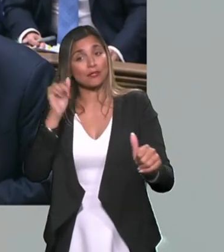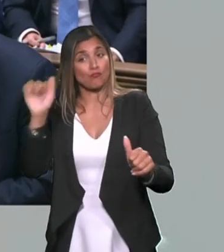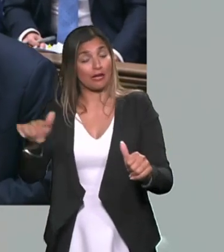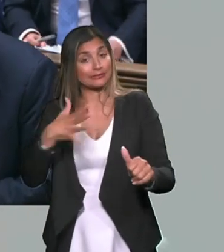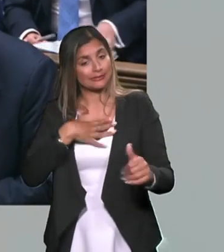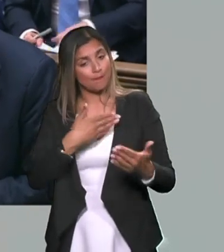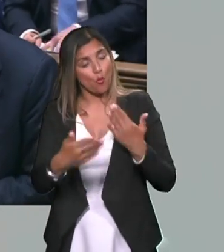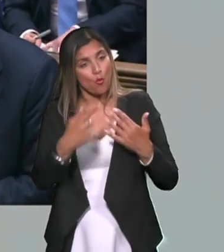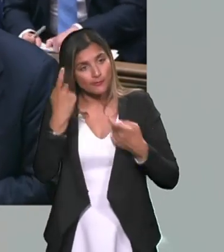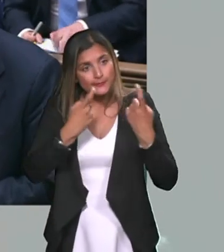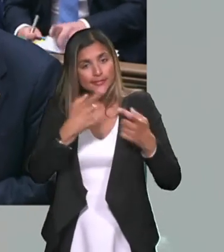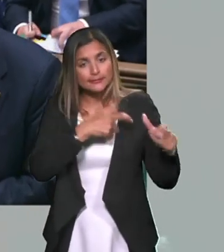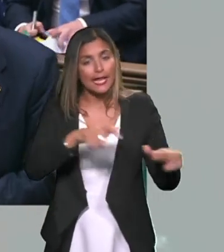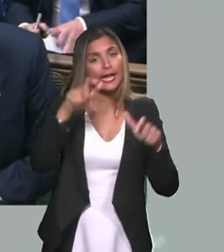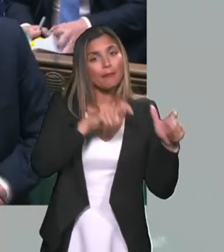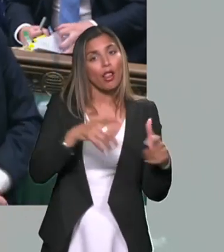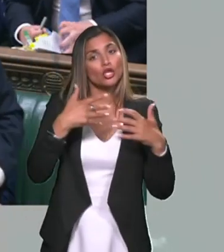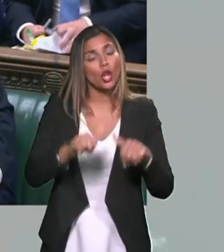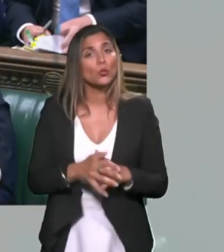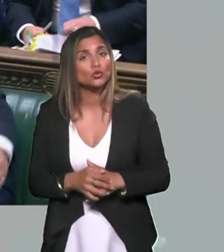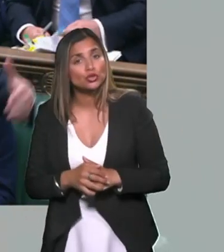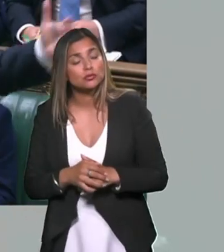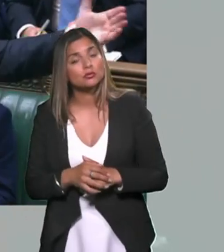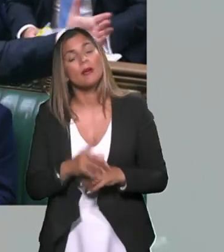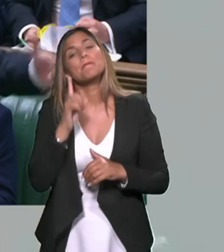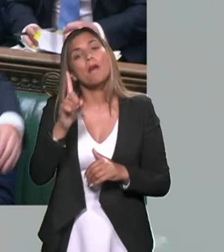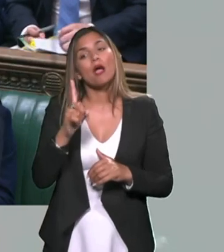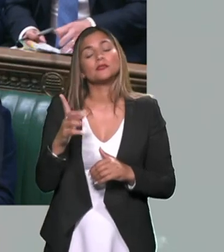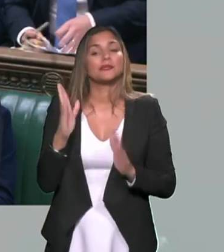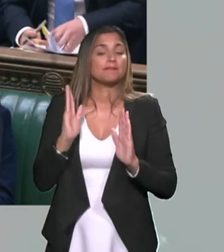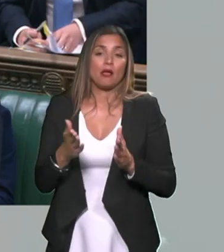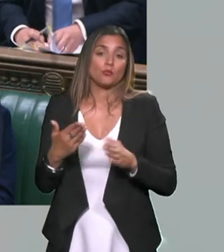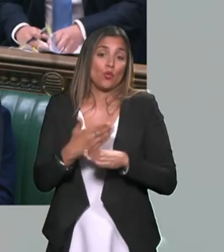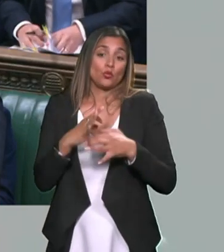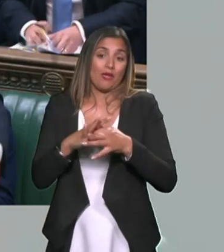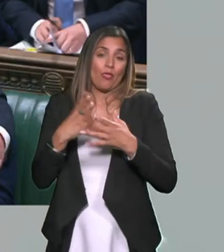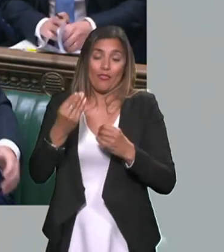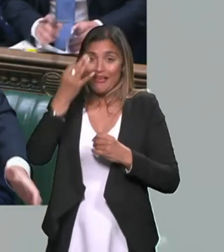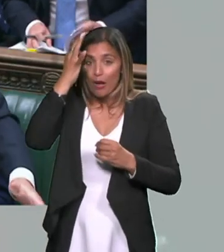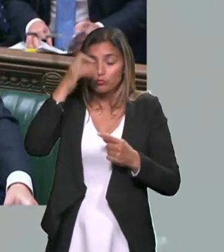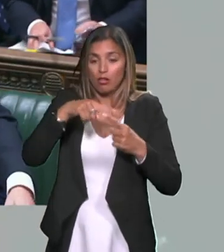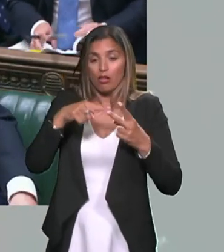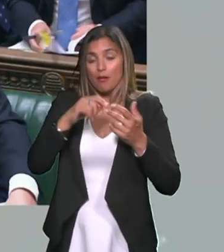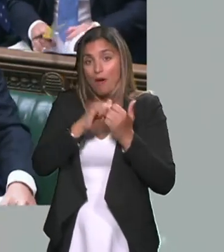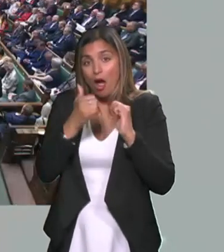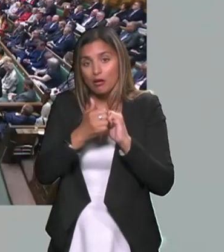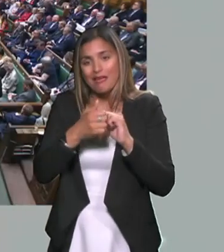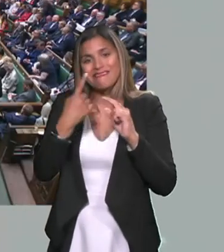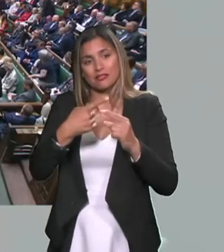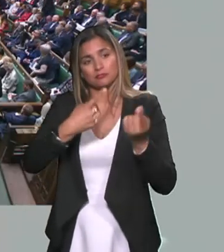sustainable solutions. But they've got to be done working with partners, with councils, and of course with developers as